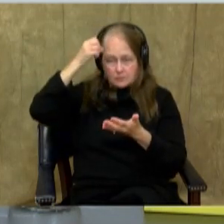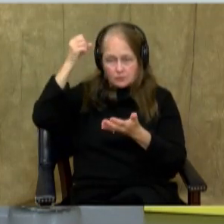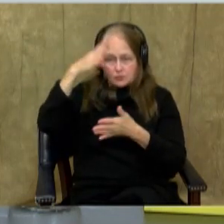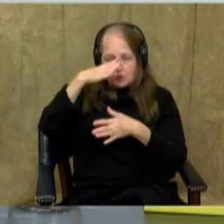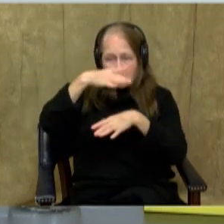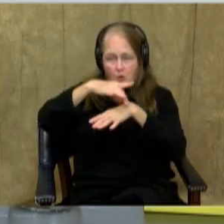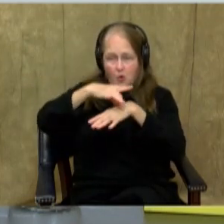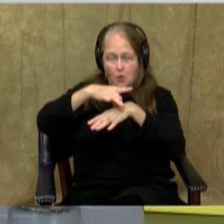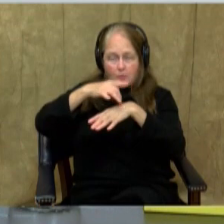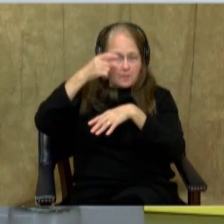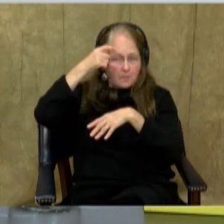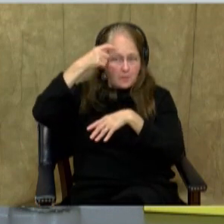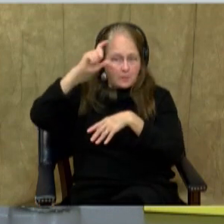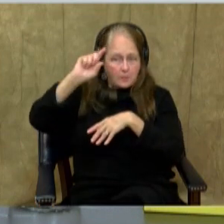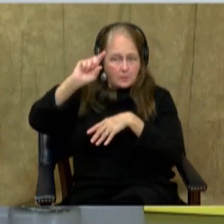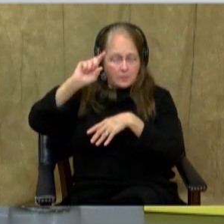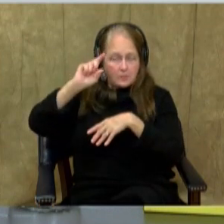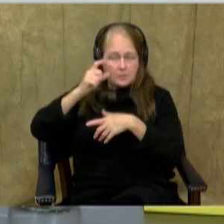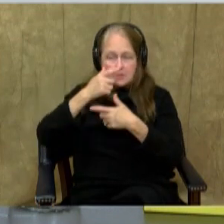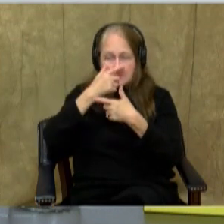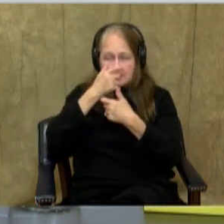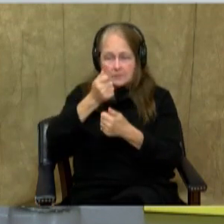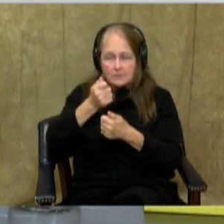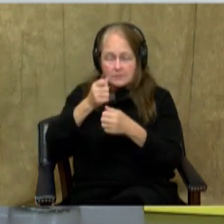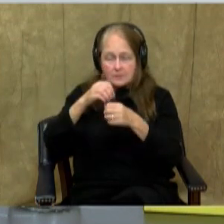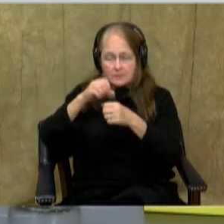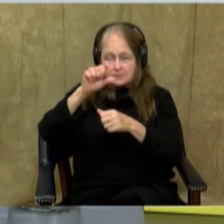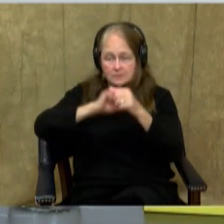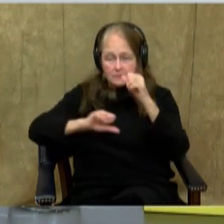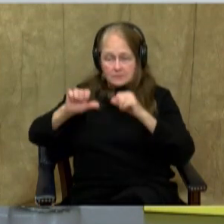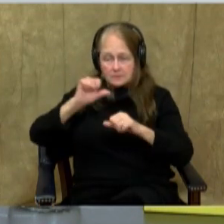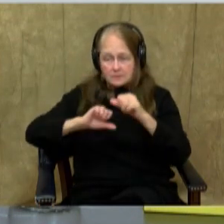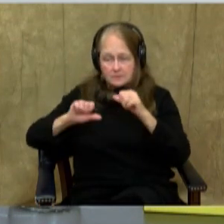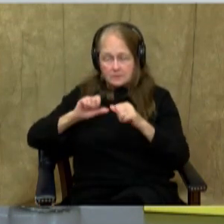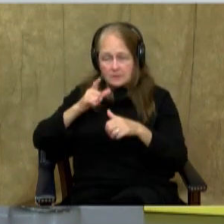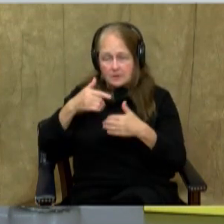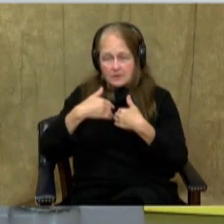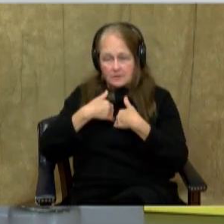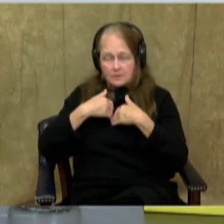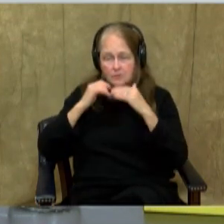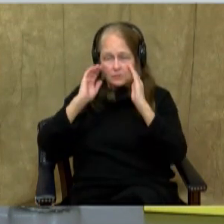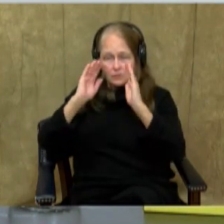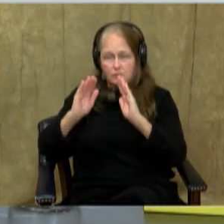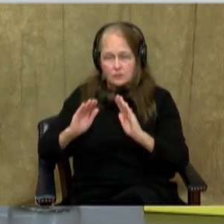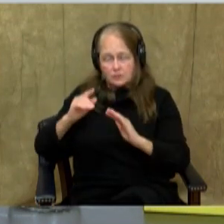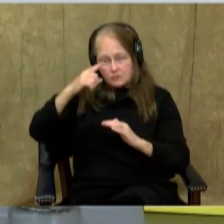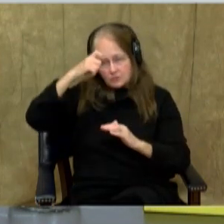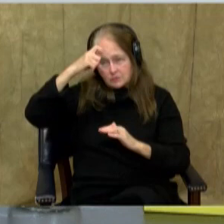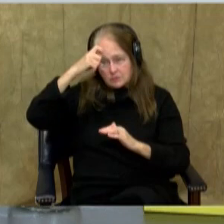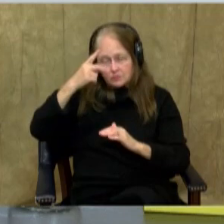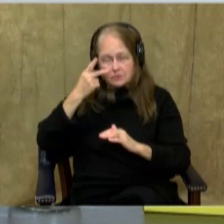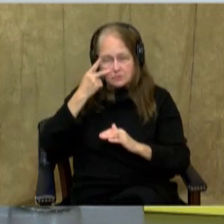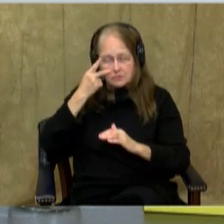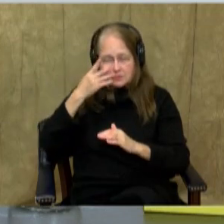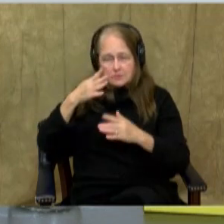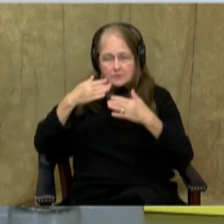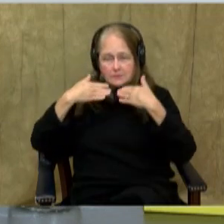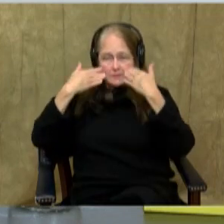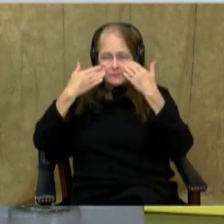earth, moon. I hope that you're interested in science, and I hope that you guys have an excellent summer and that I will see some of your